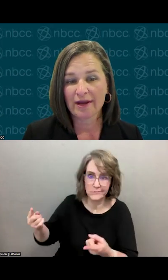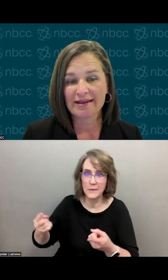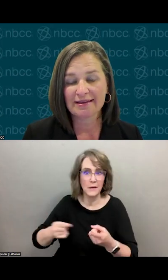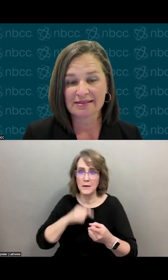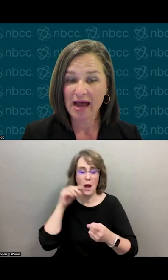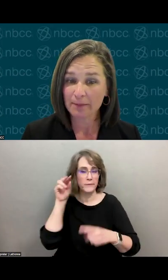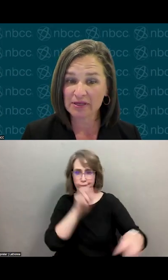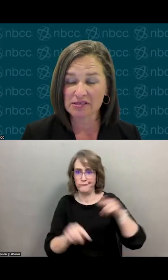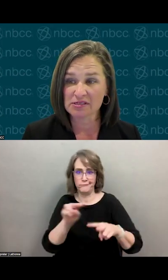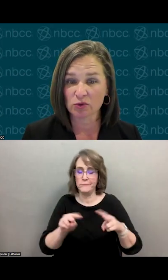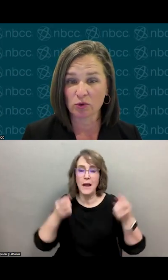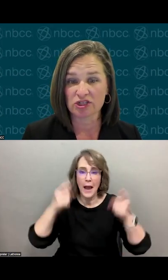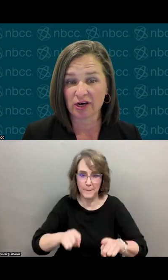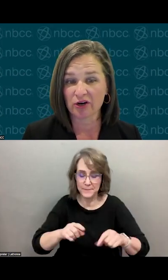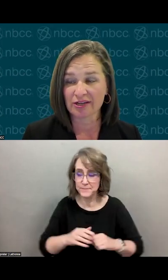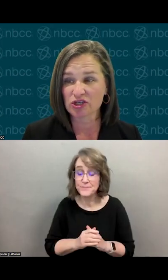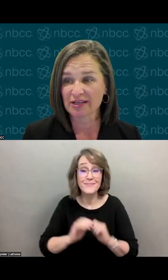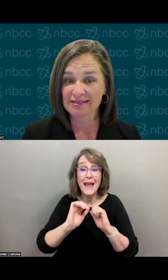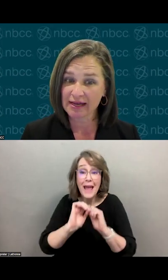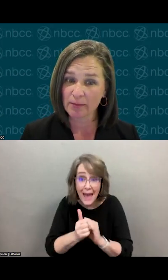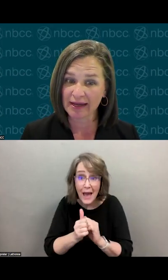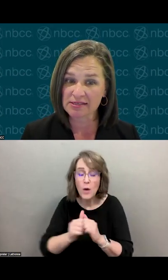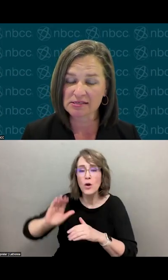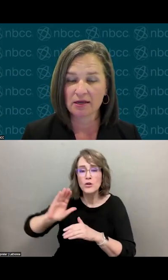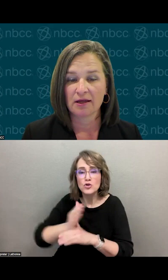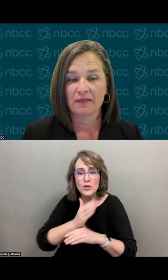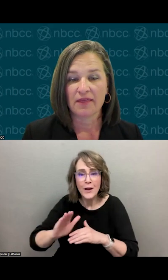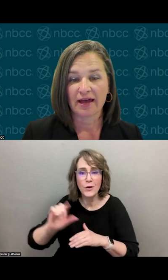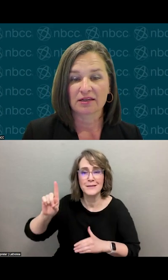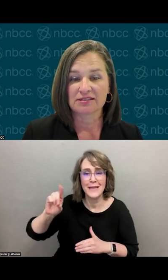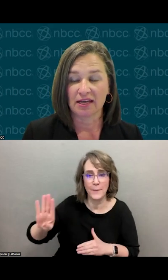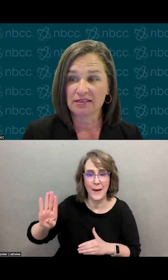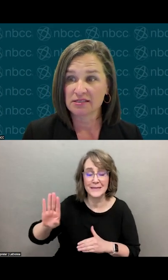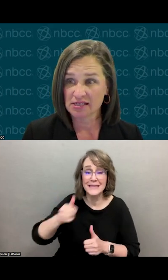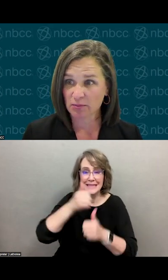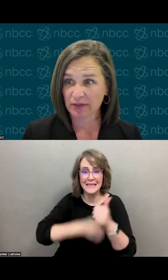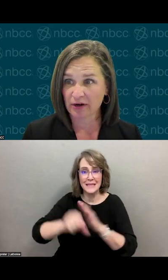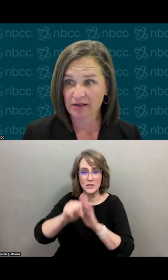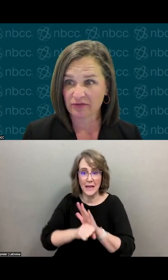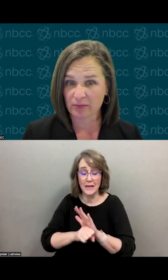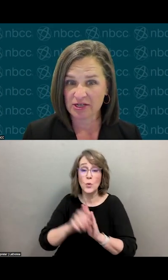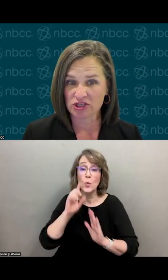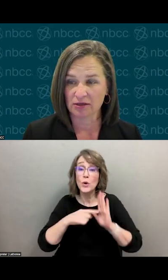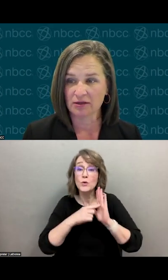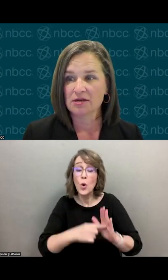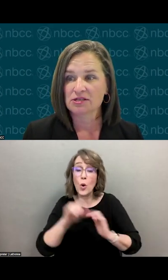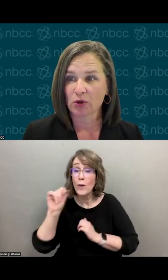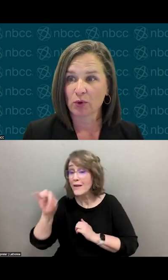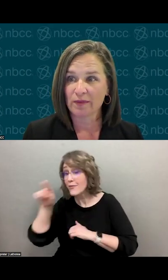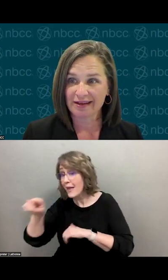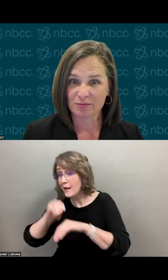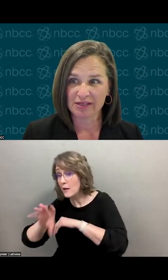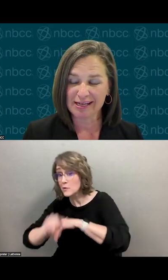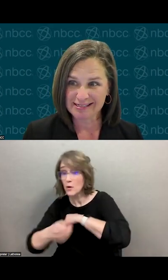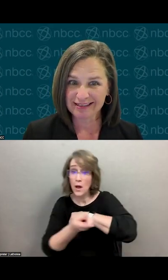one way this happens is through a shared interstate database that contains disciplinary information. So